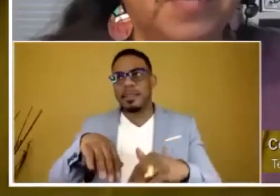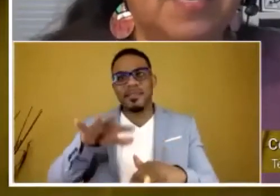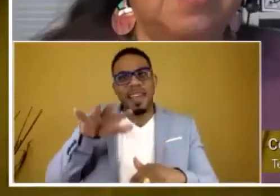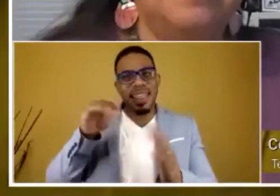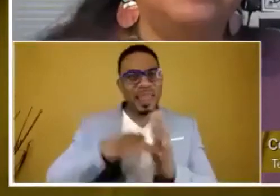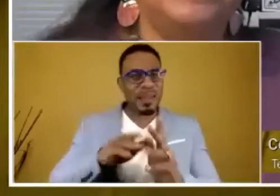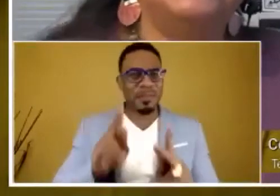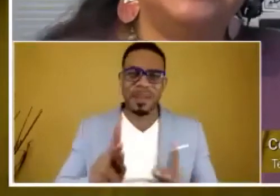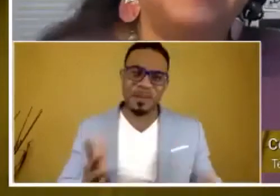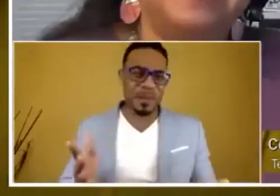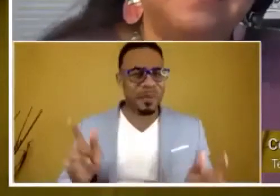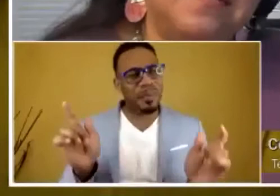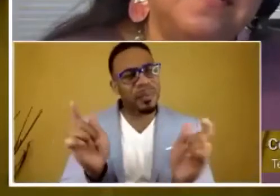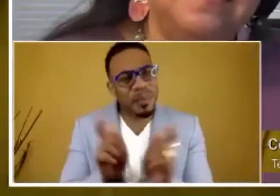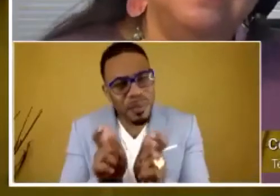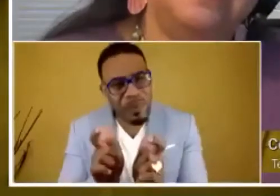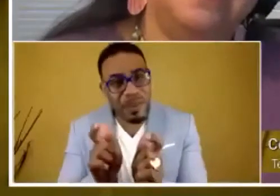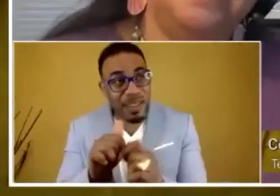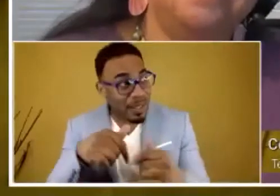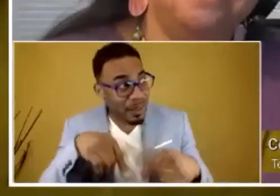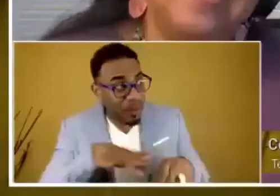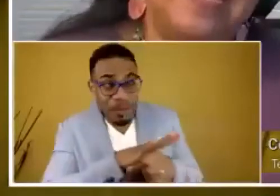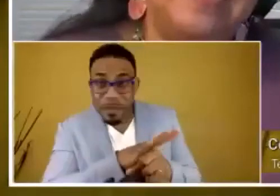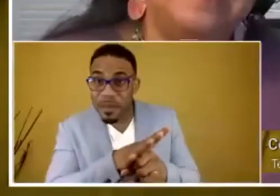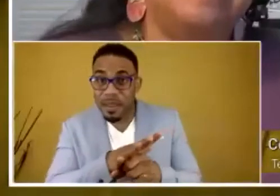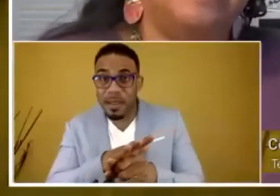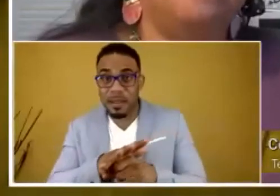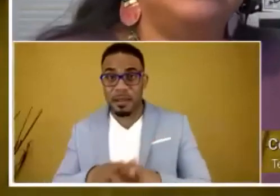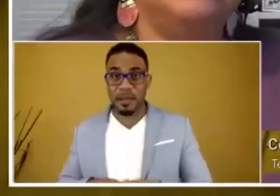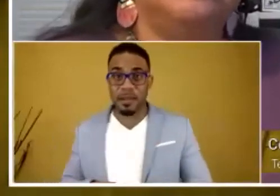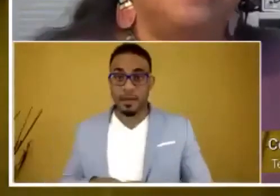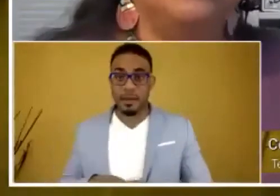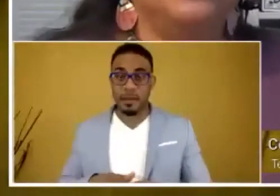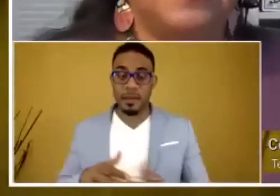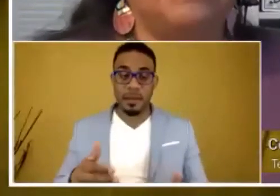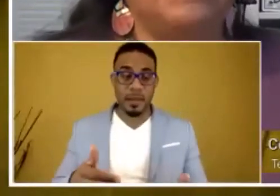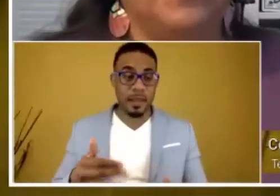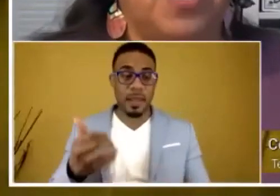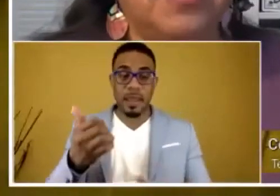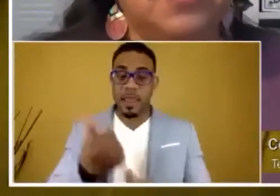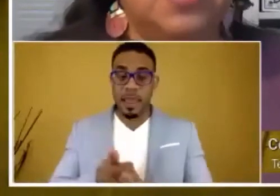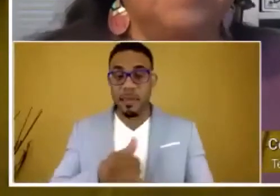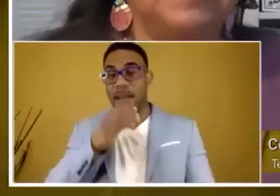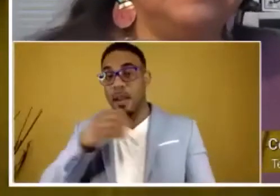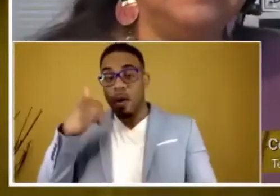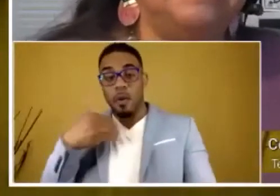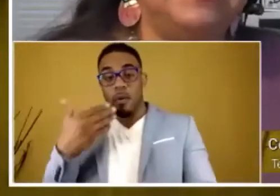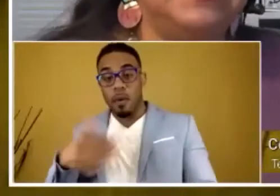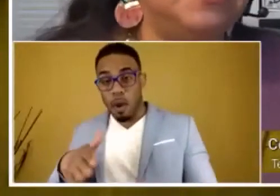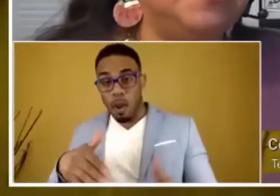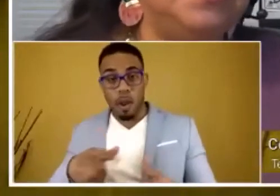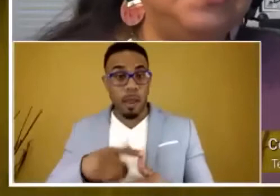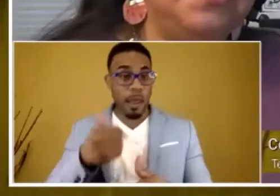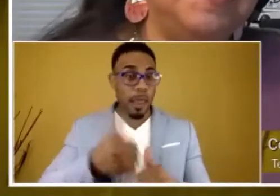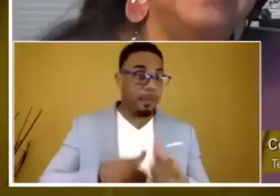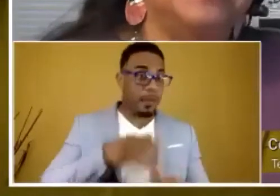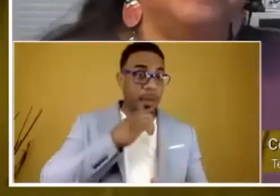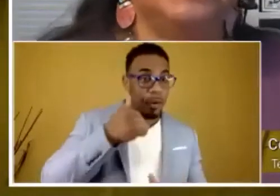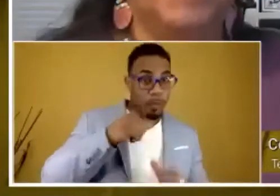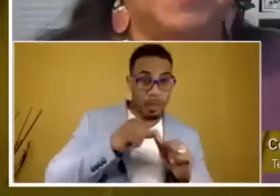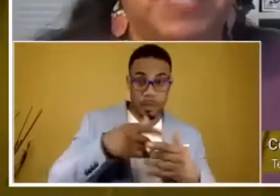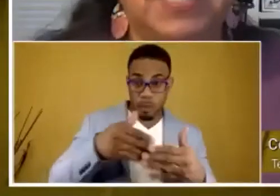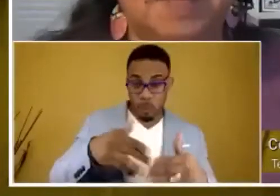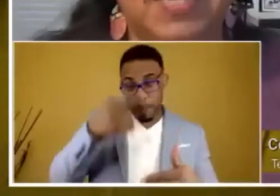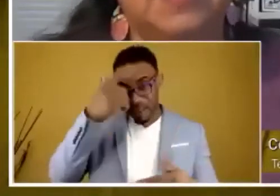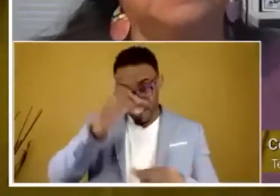people in a pandemic. And every elder that we've lost or every elder that we continue to lose because